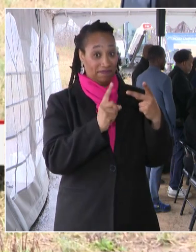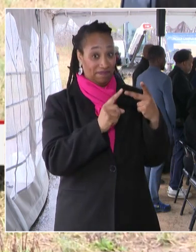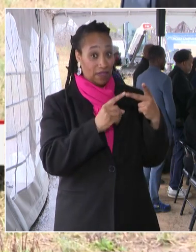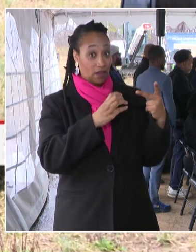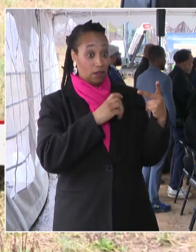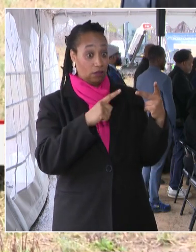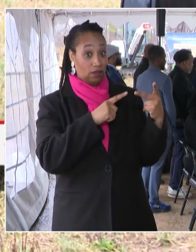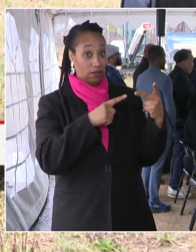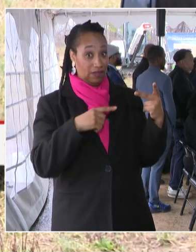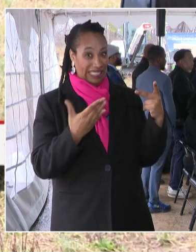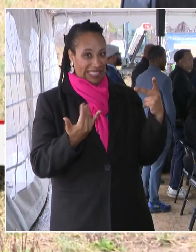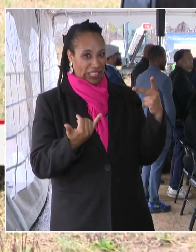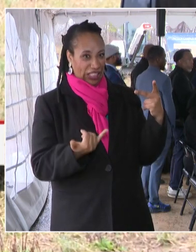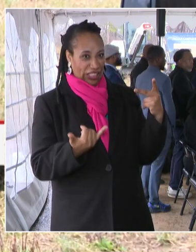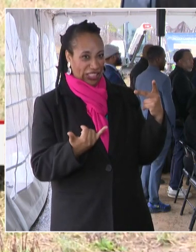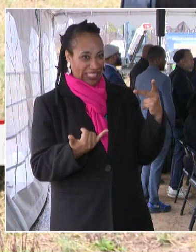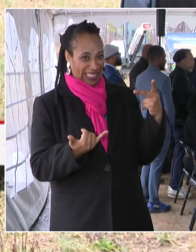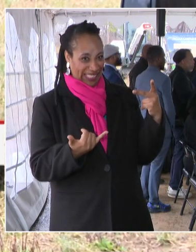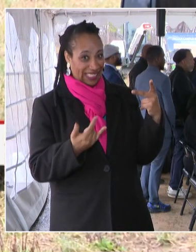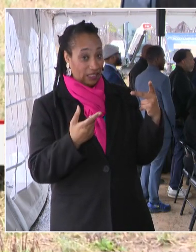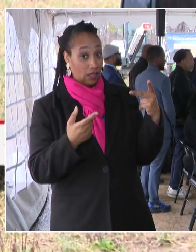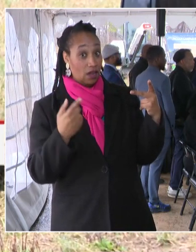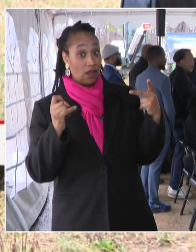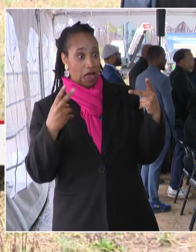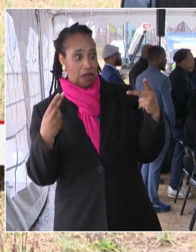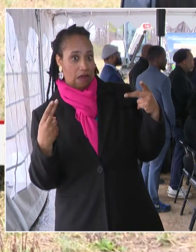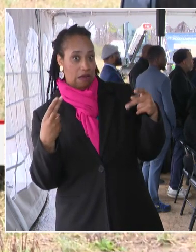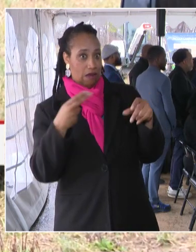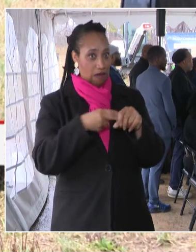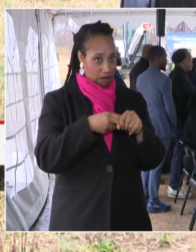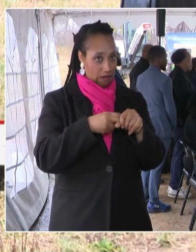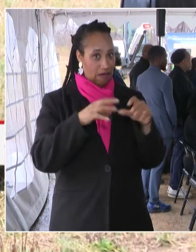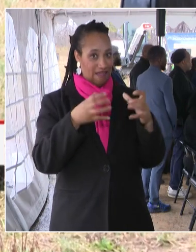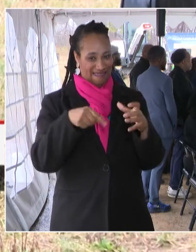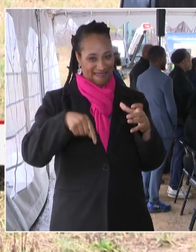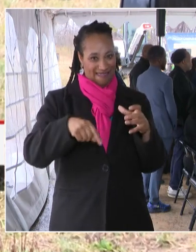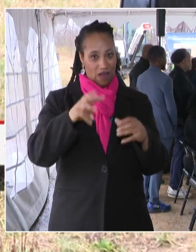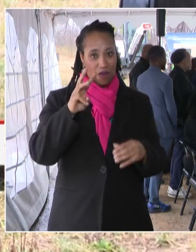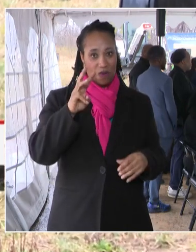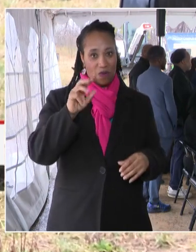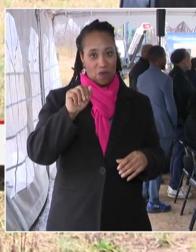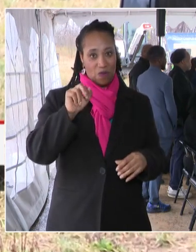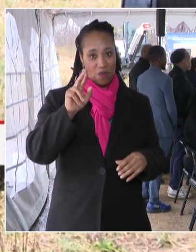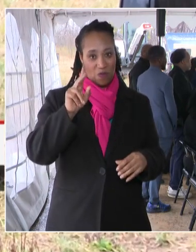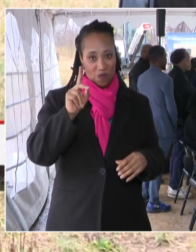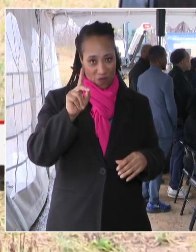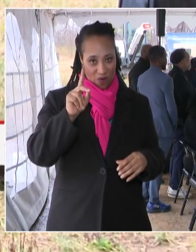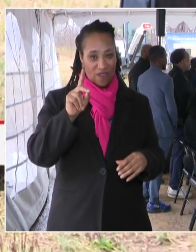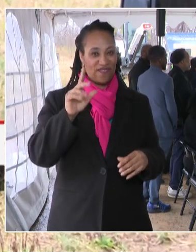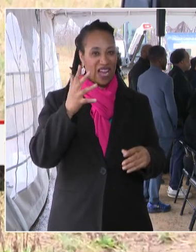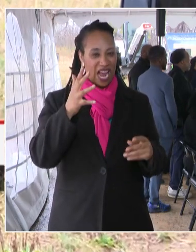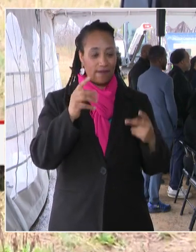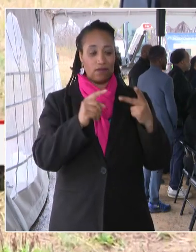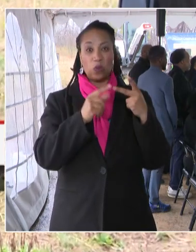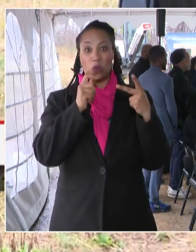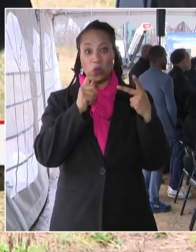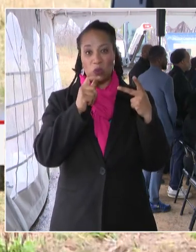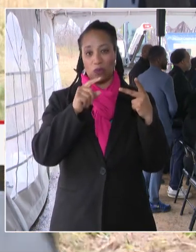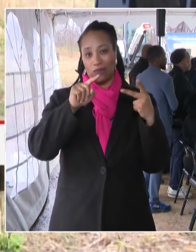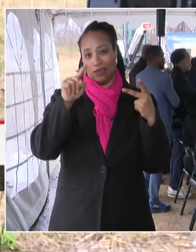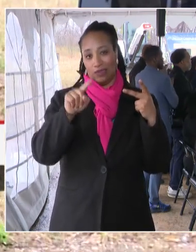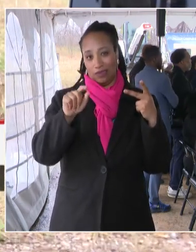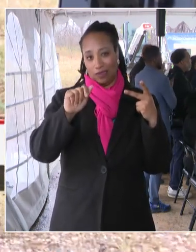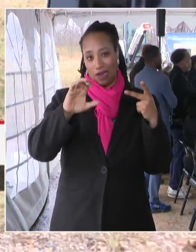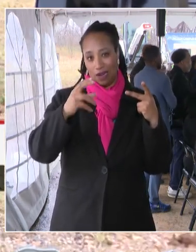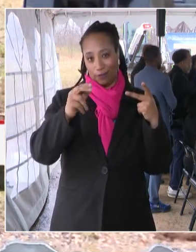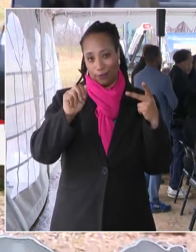really advocate for the needs of Ward 5. And I'm pleased to work with Council Member Parker as well. But first, Kenya McDuffie.